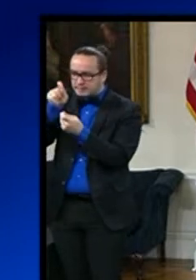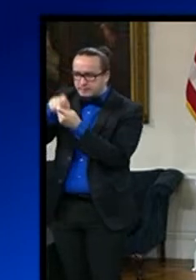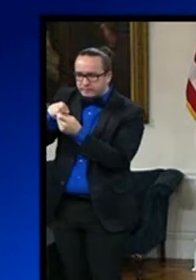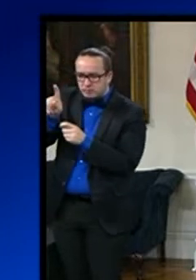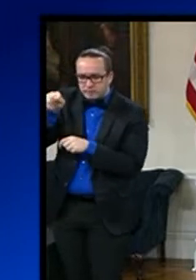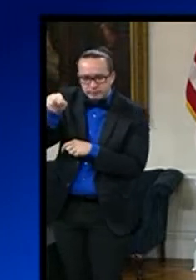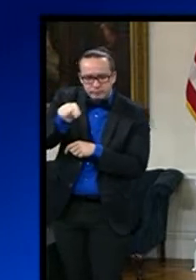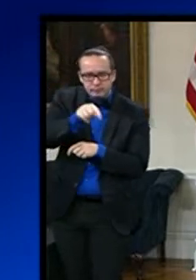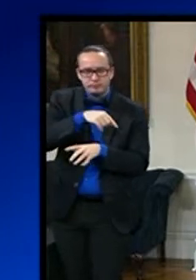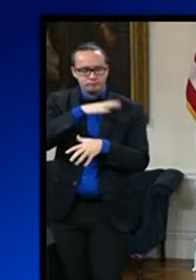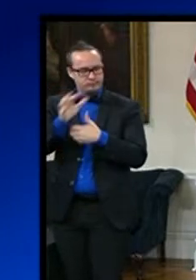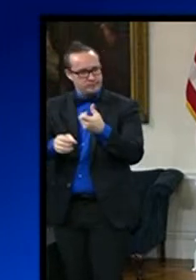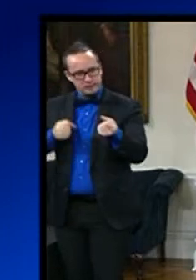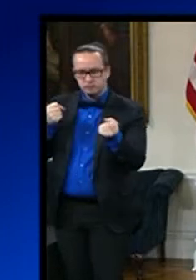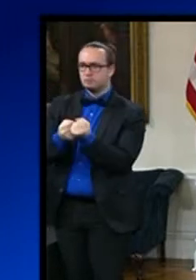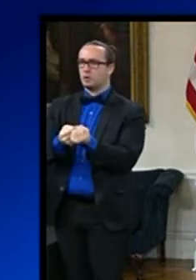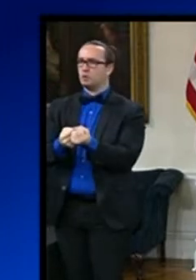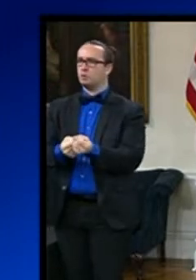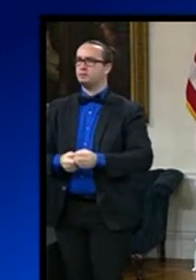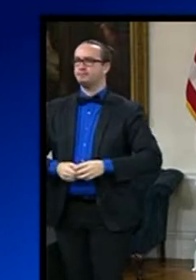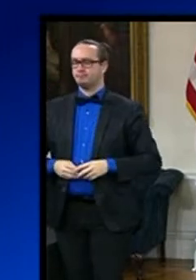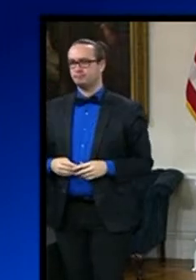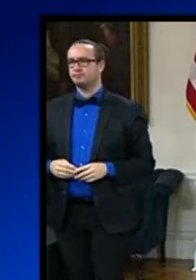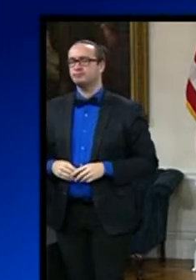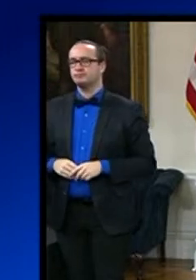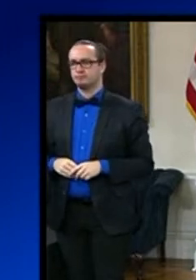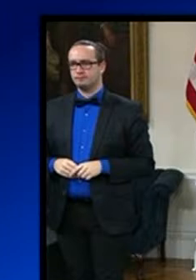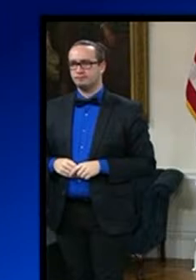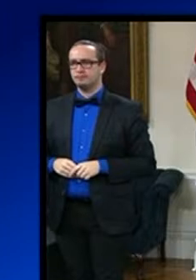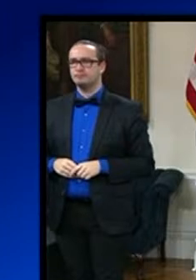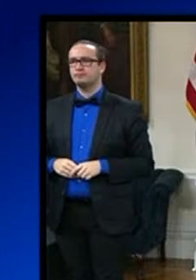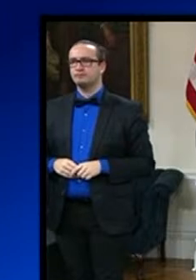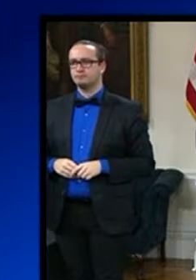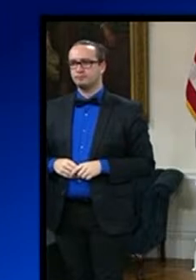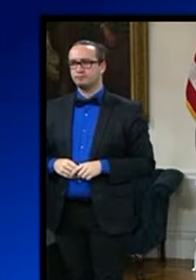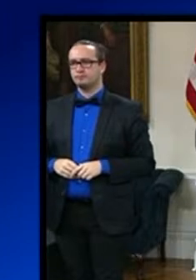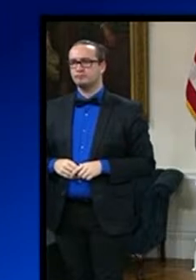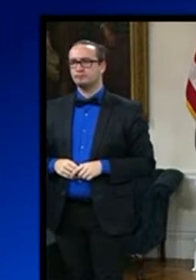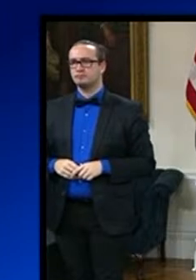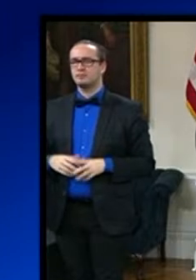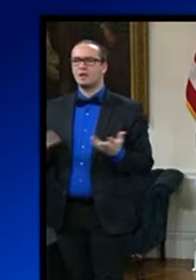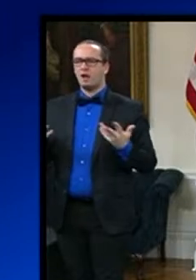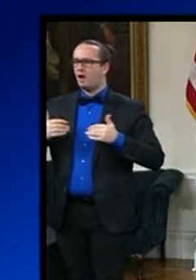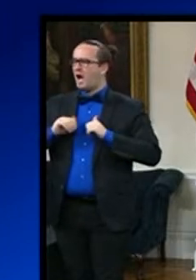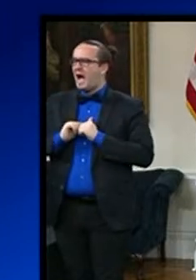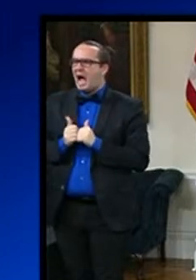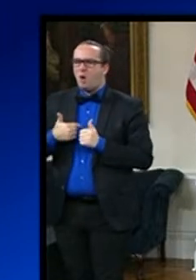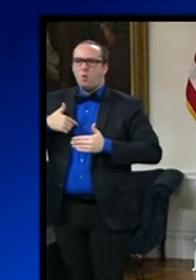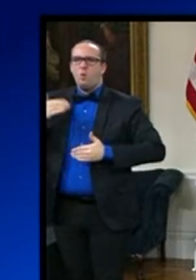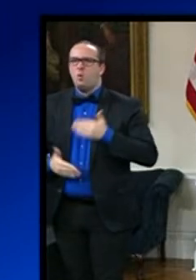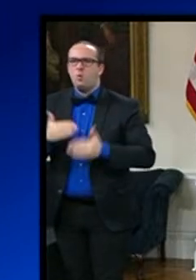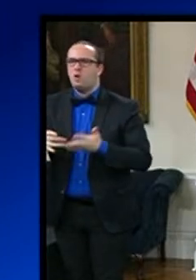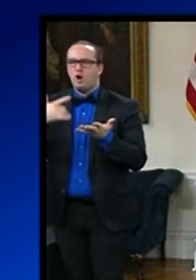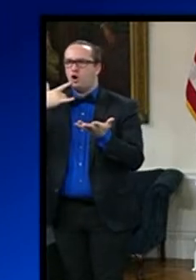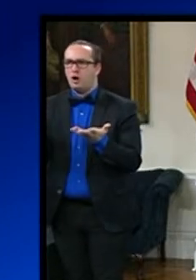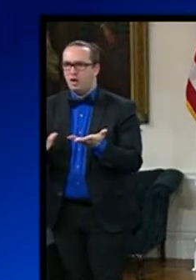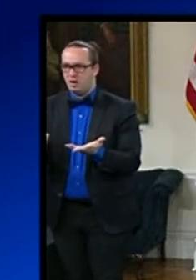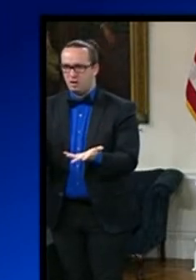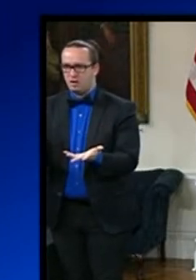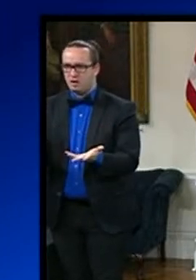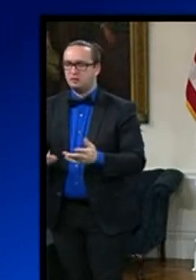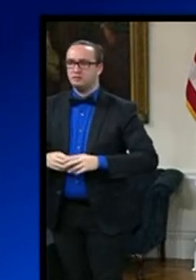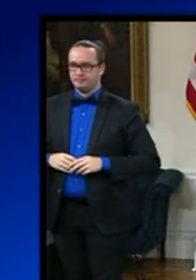Method. The plan that is being released today is flexible, it's data-driven, and reliant on a team approach to get